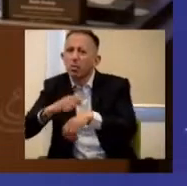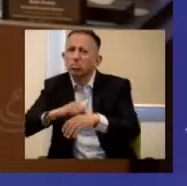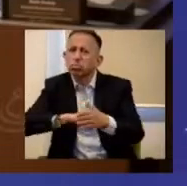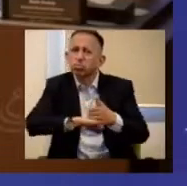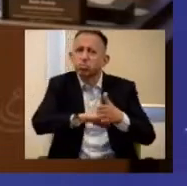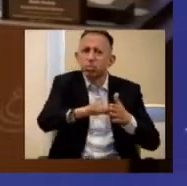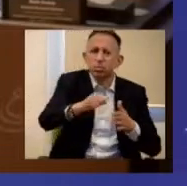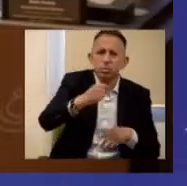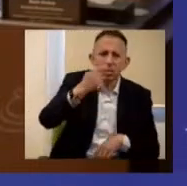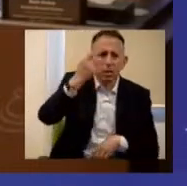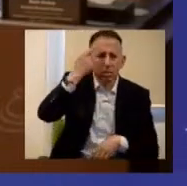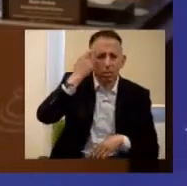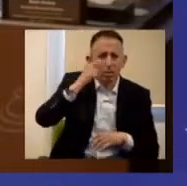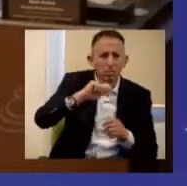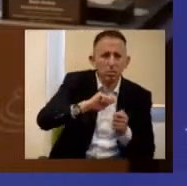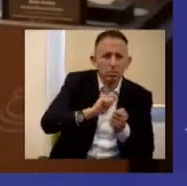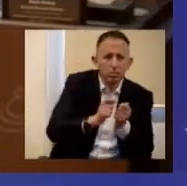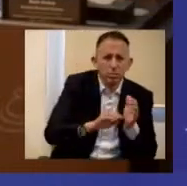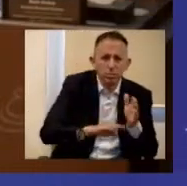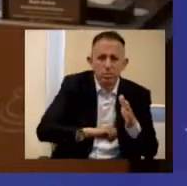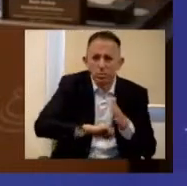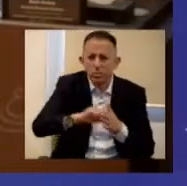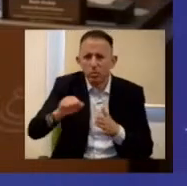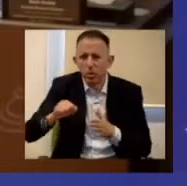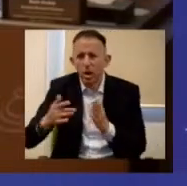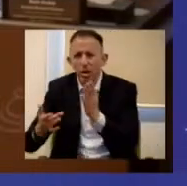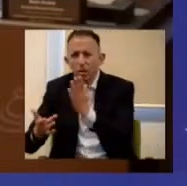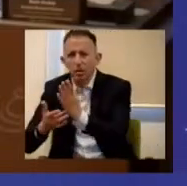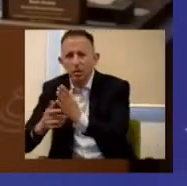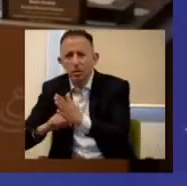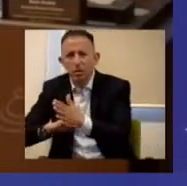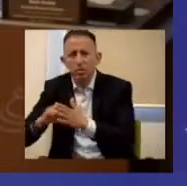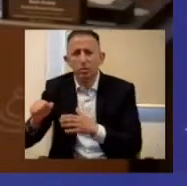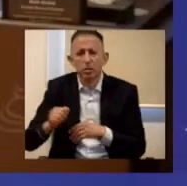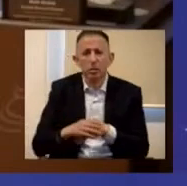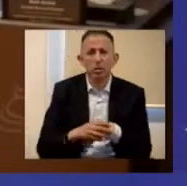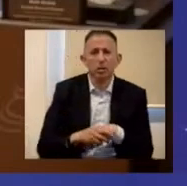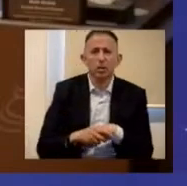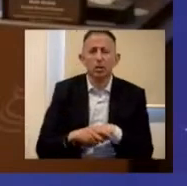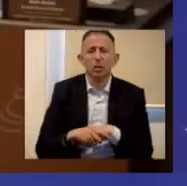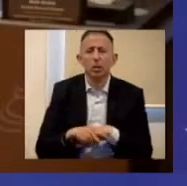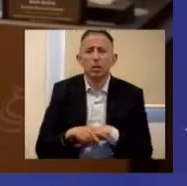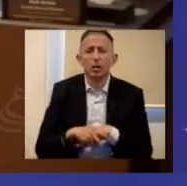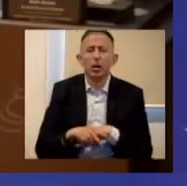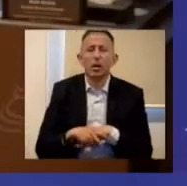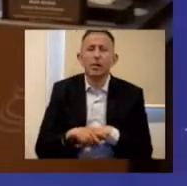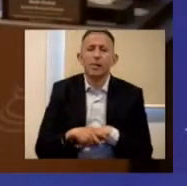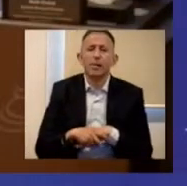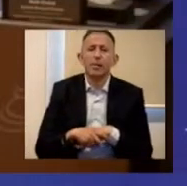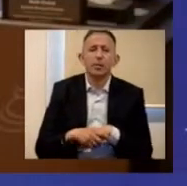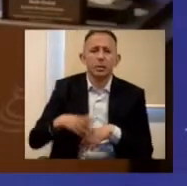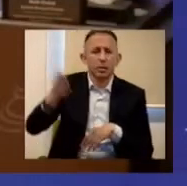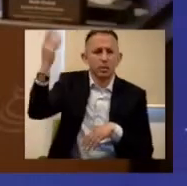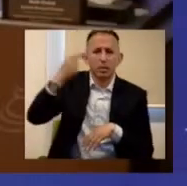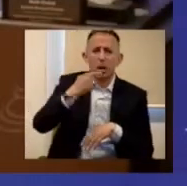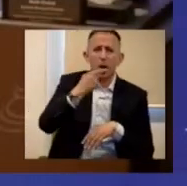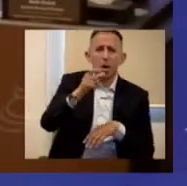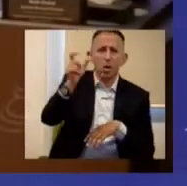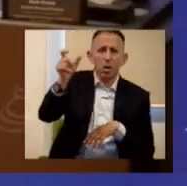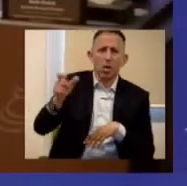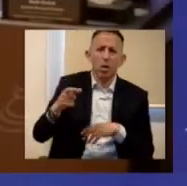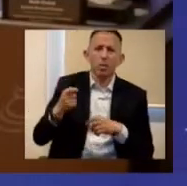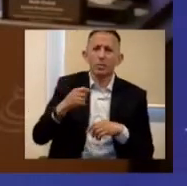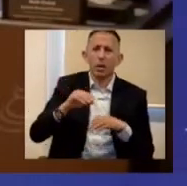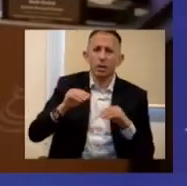society. Someone said that it requires three generations to learn the technology. The generations that has developed it, the generations